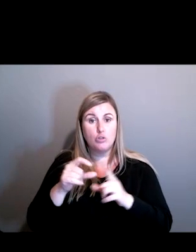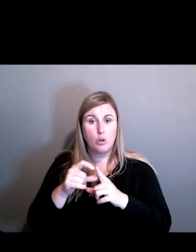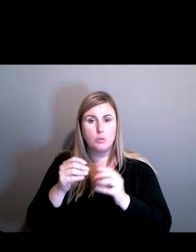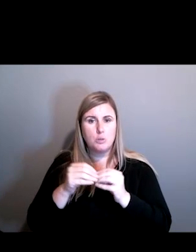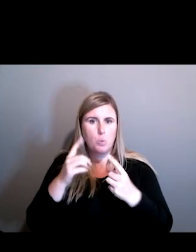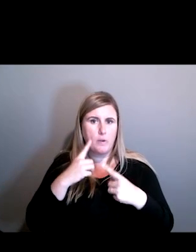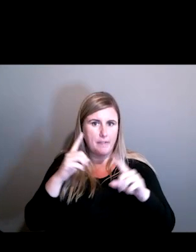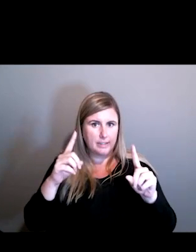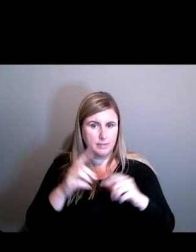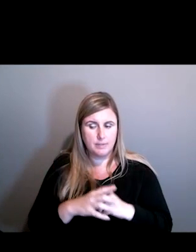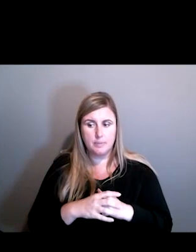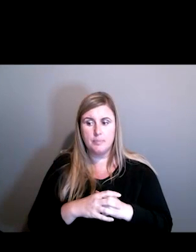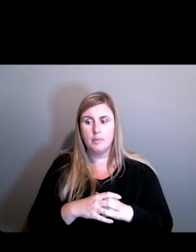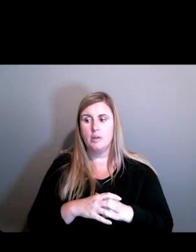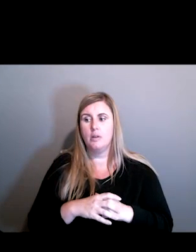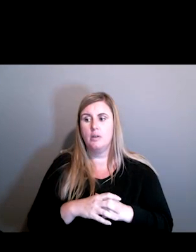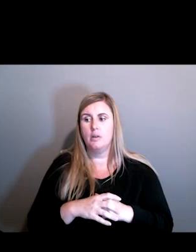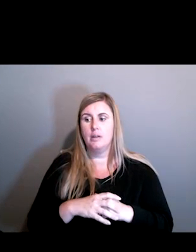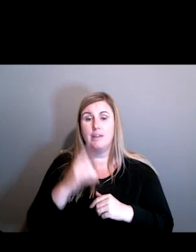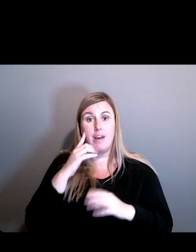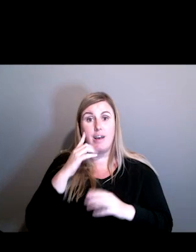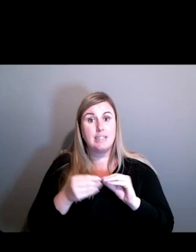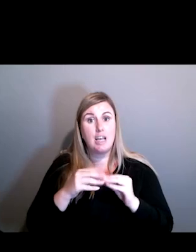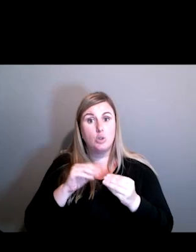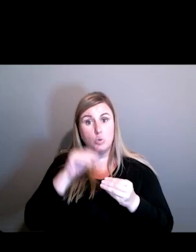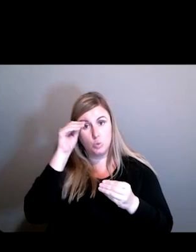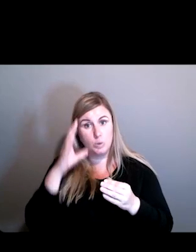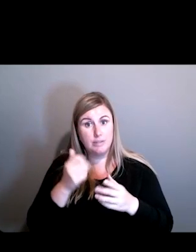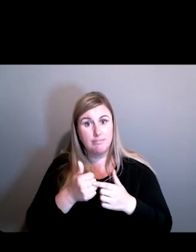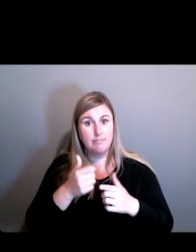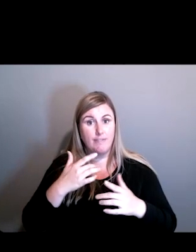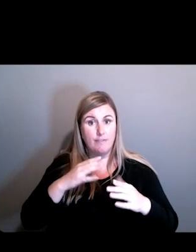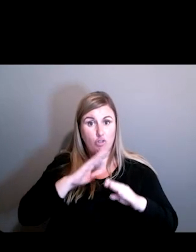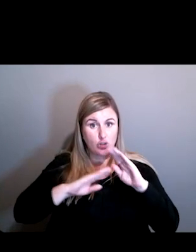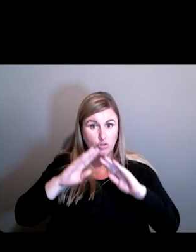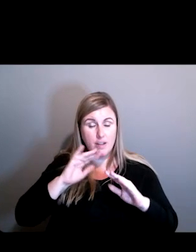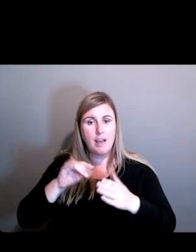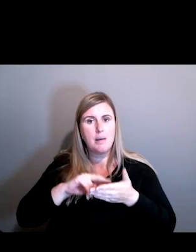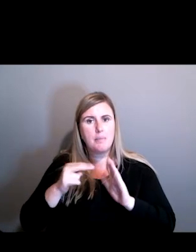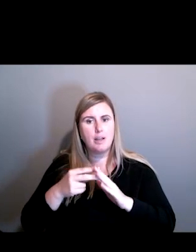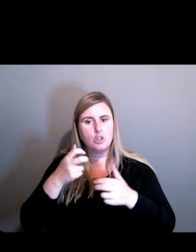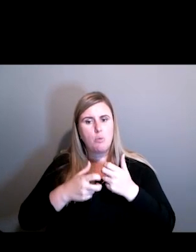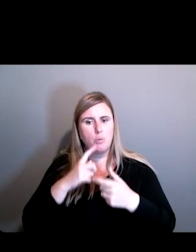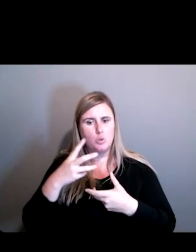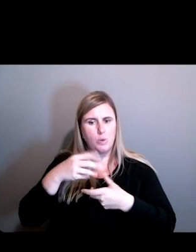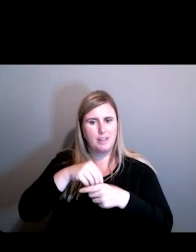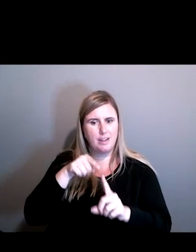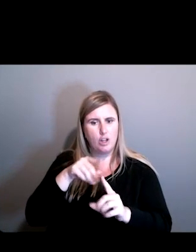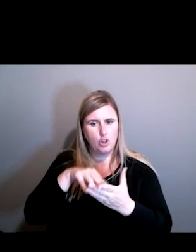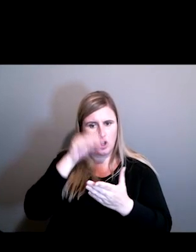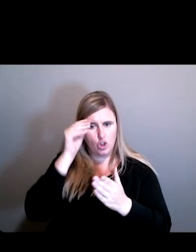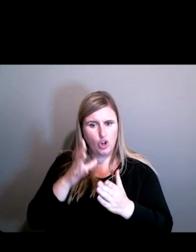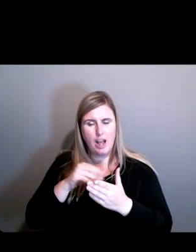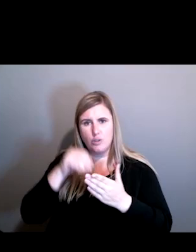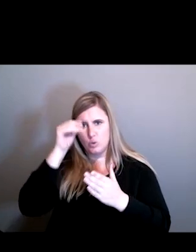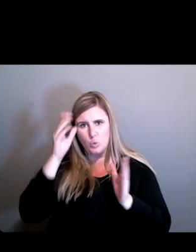and measurable terms, it is more effective. So if I say a student is frustrated, that implies the problem is